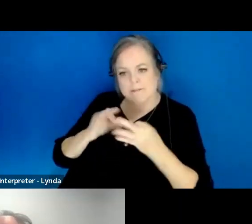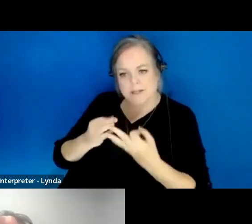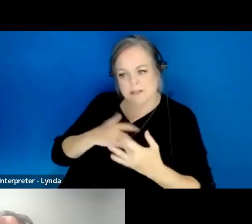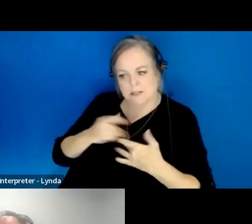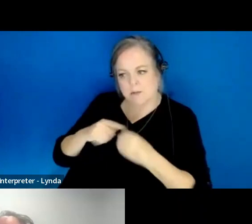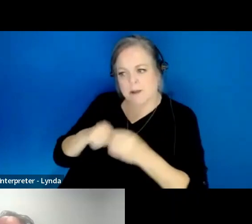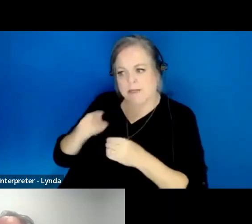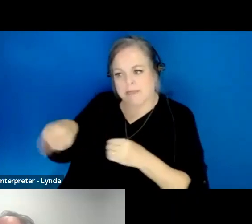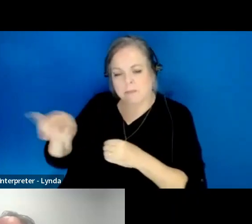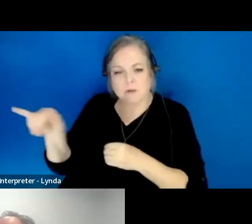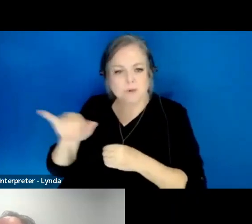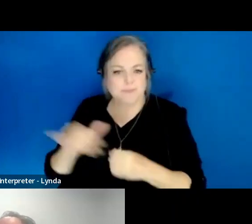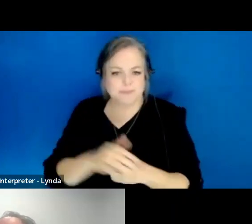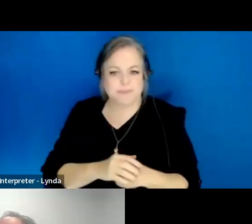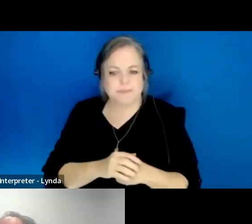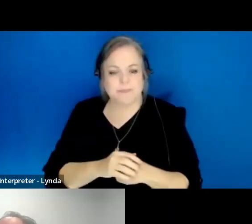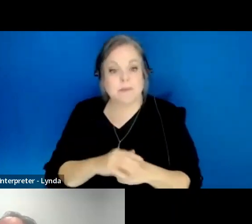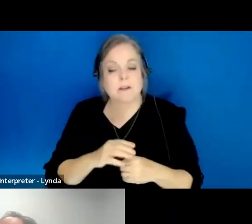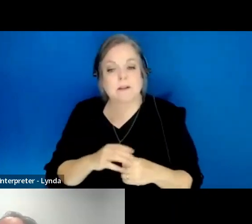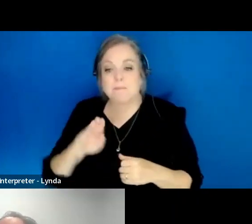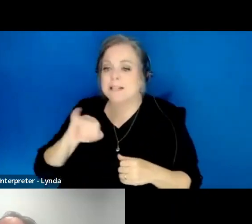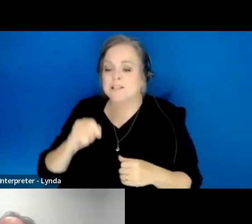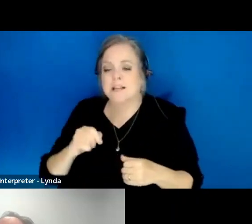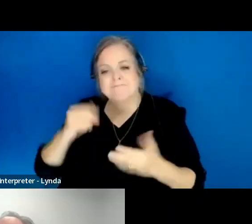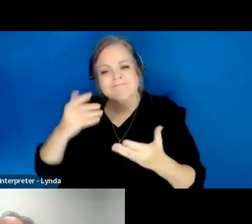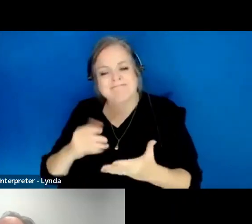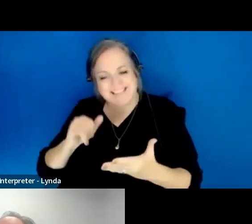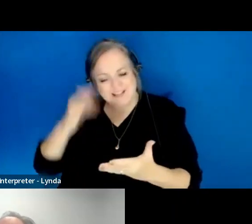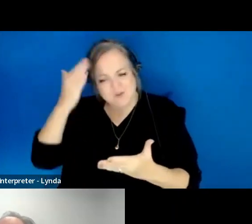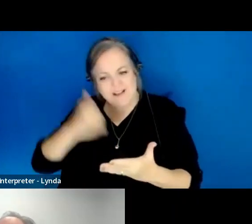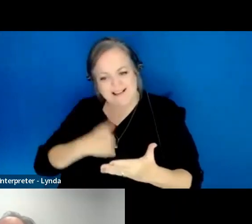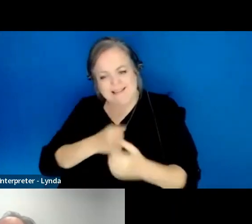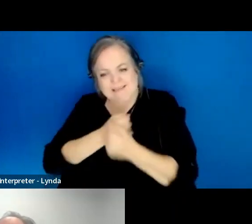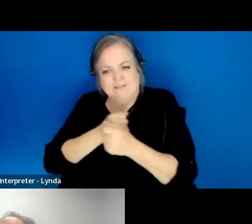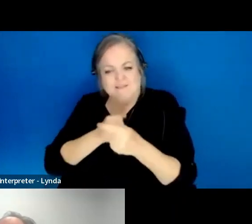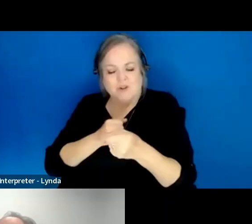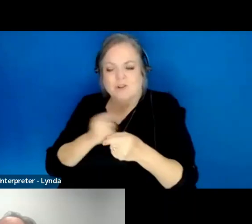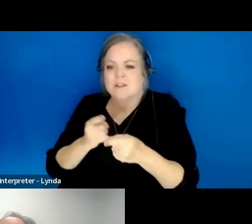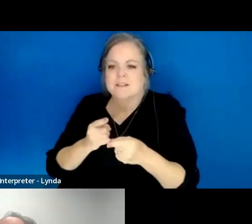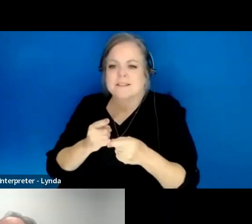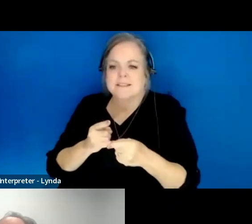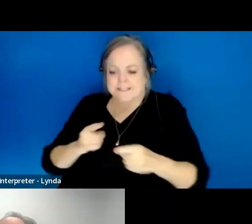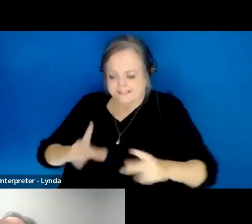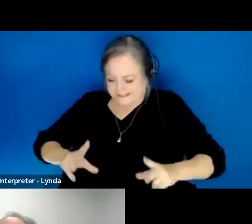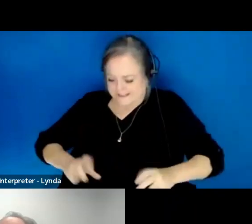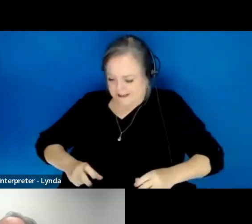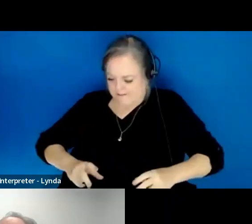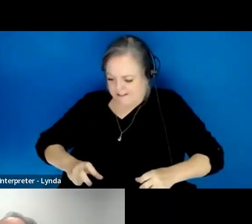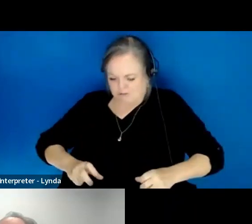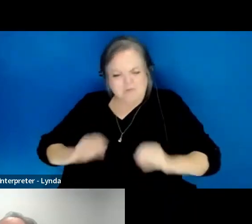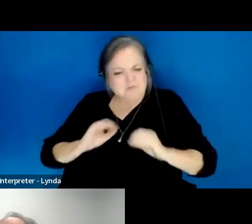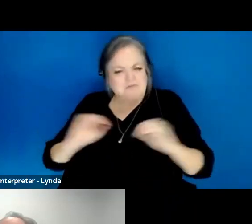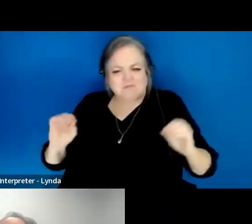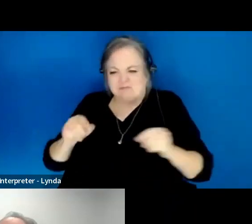too. Yeah. BJ, man, that's why I love you, because you're a selfless person, and I appreciate